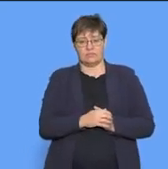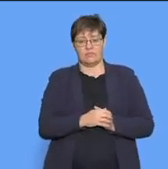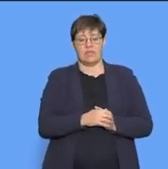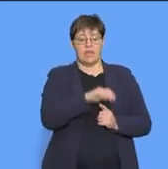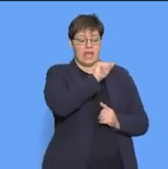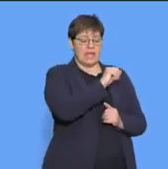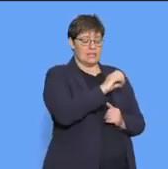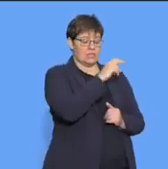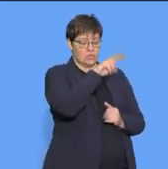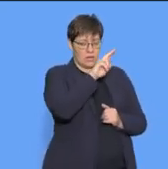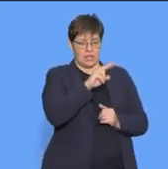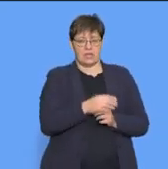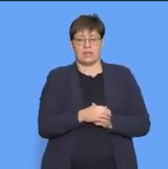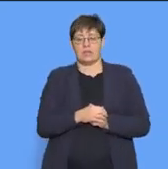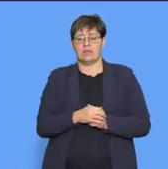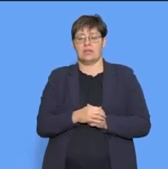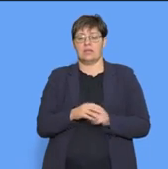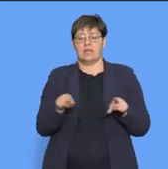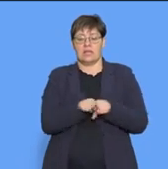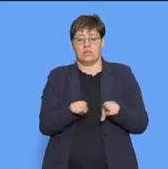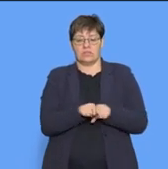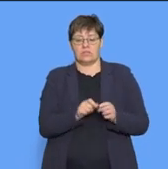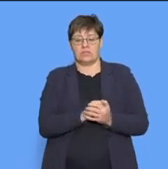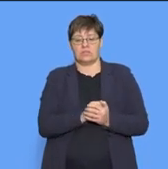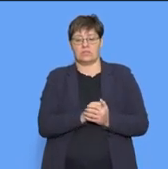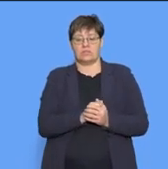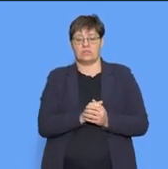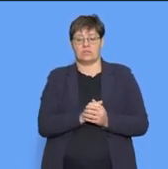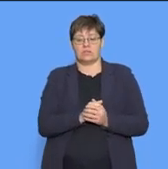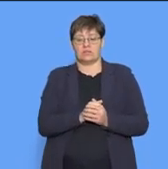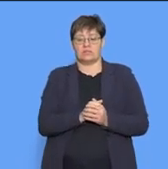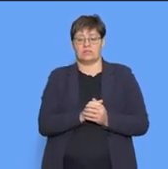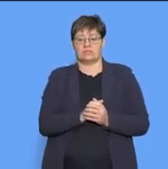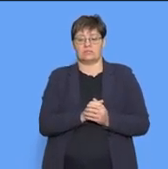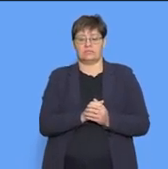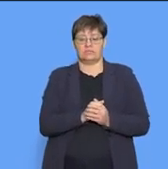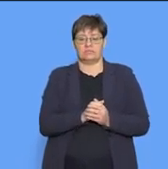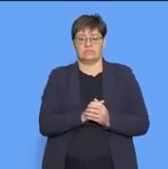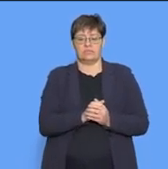okay. So we're going to say AC squared is equal to, and we're going to start off by